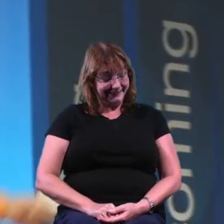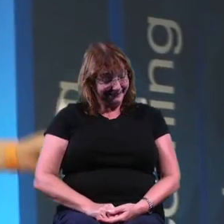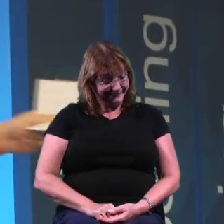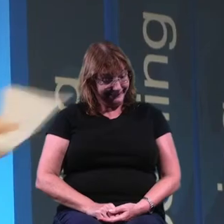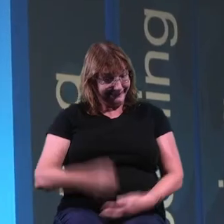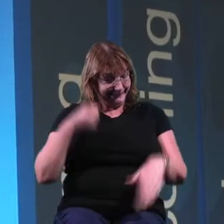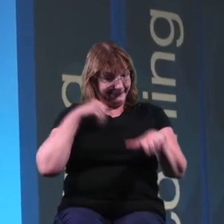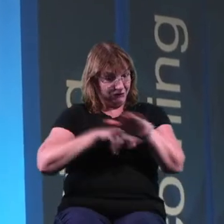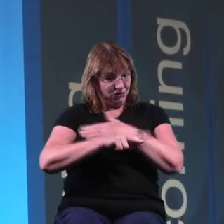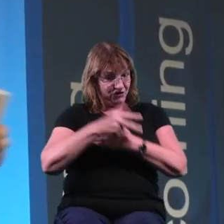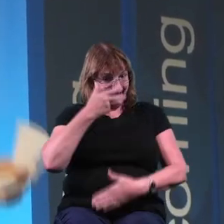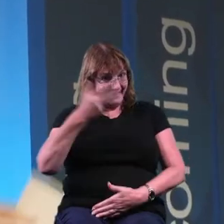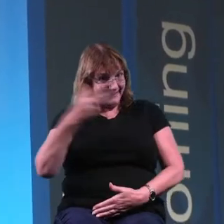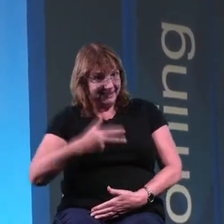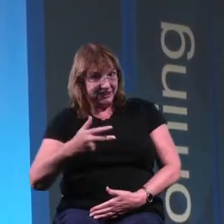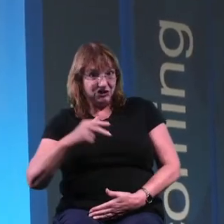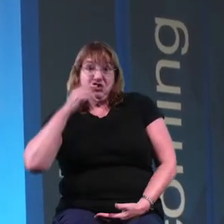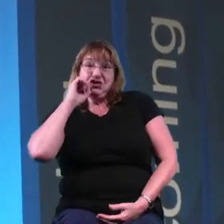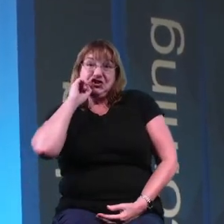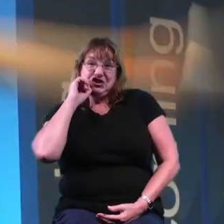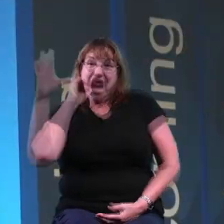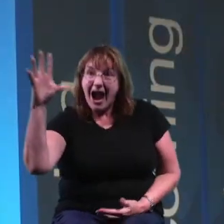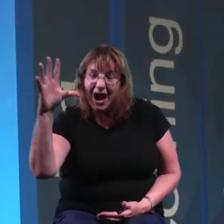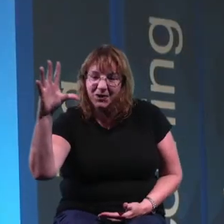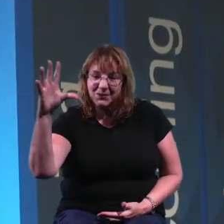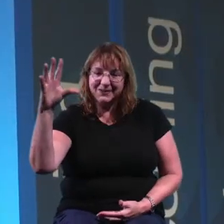If you're under the age of 18, can you give me a big shout?